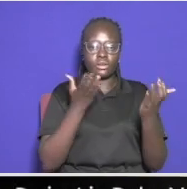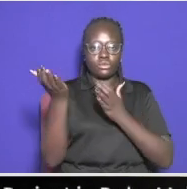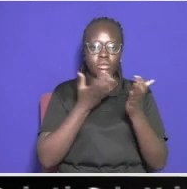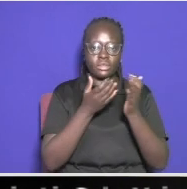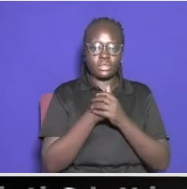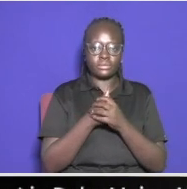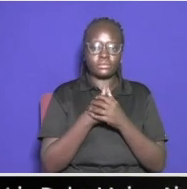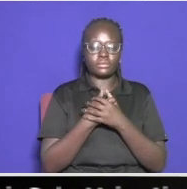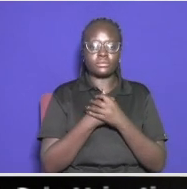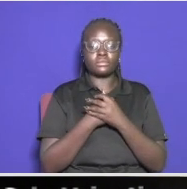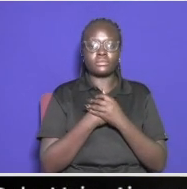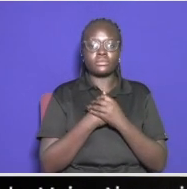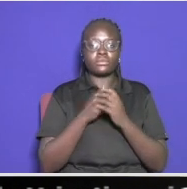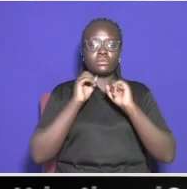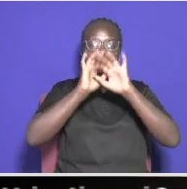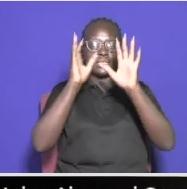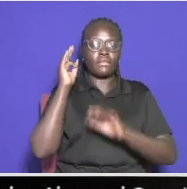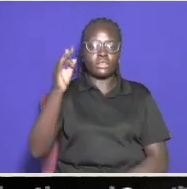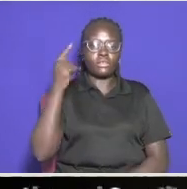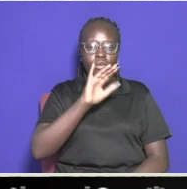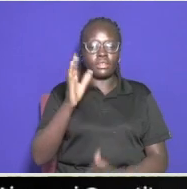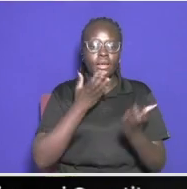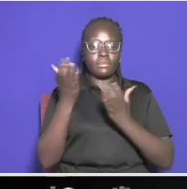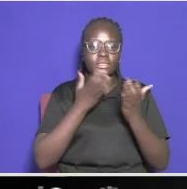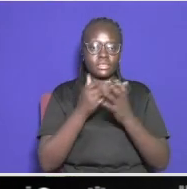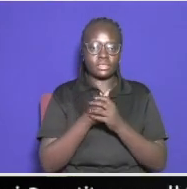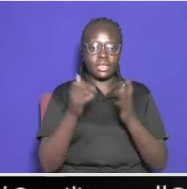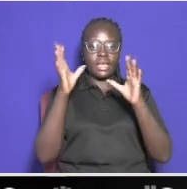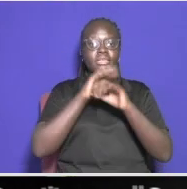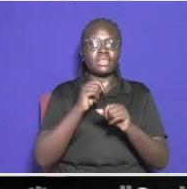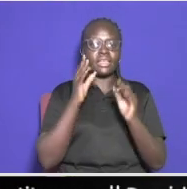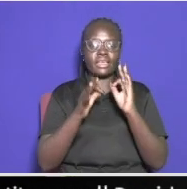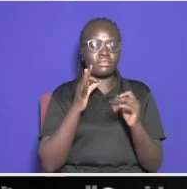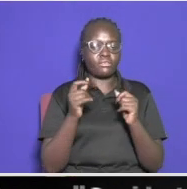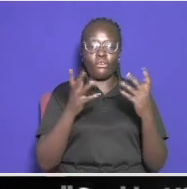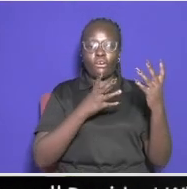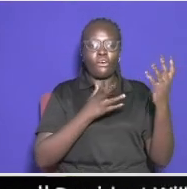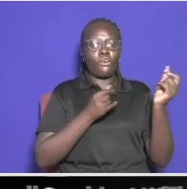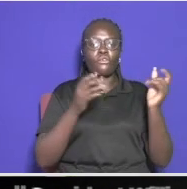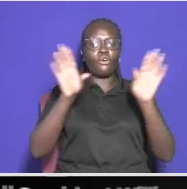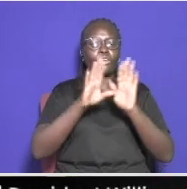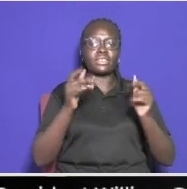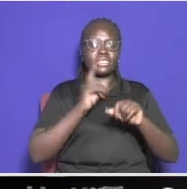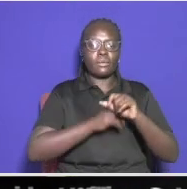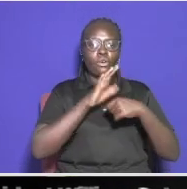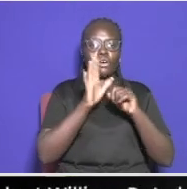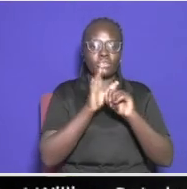are confident of a brighter future for their business. And trust me, come out of my COVID. Okay, finger.